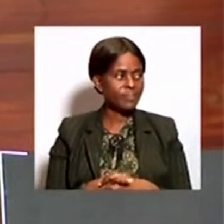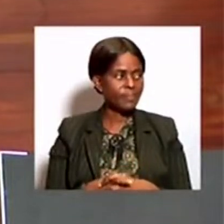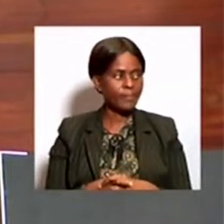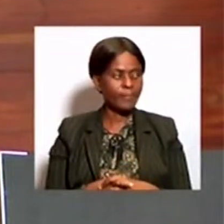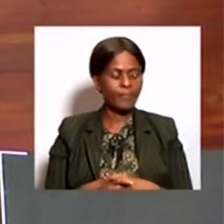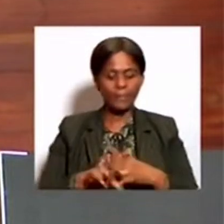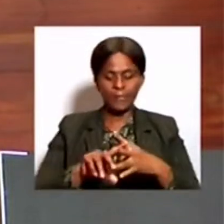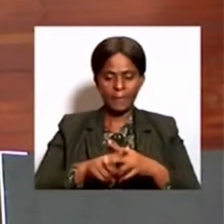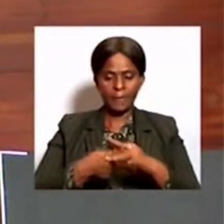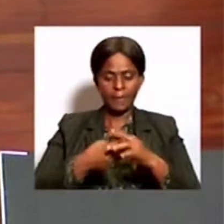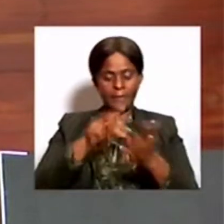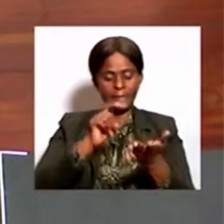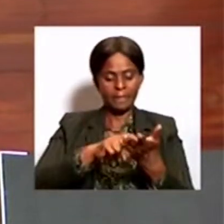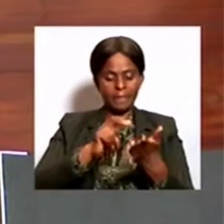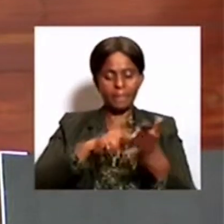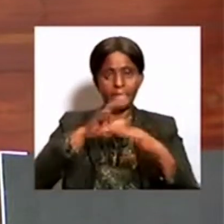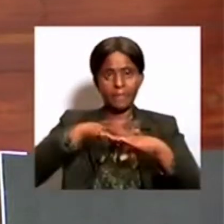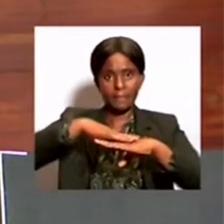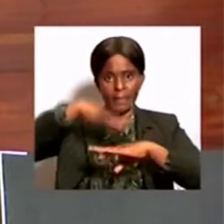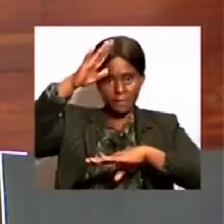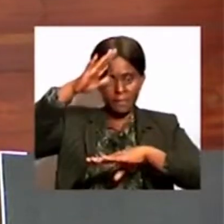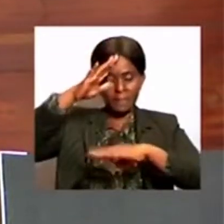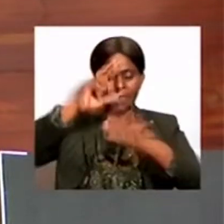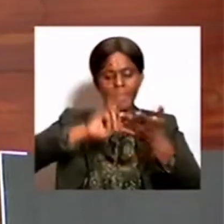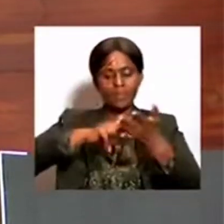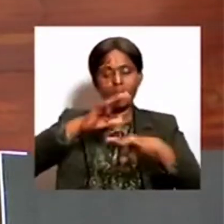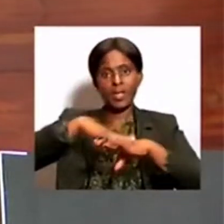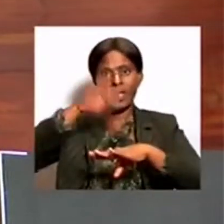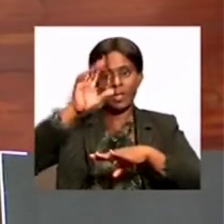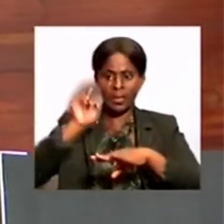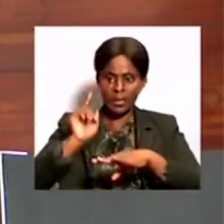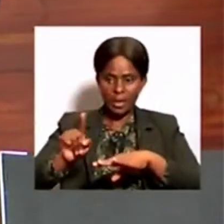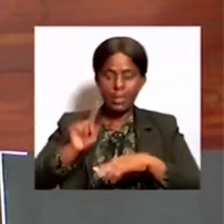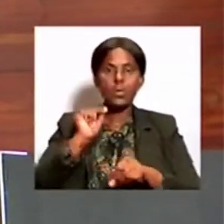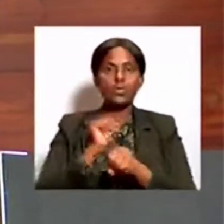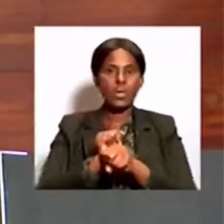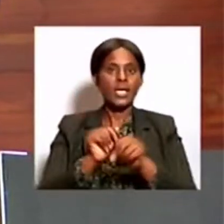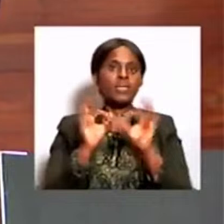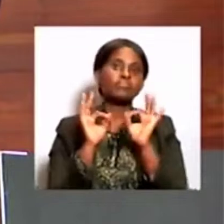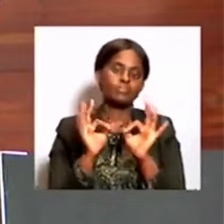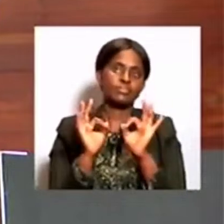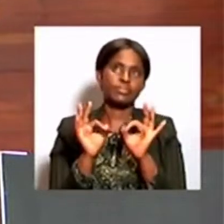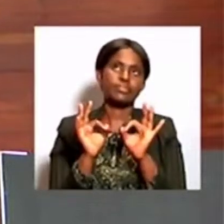starting November going up, it was running.